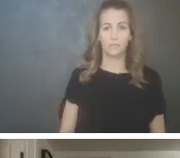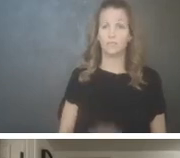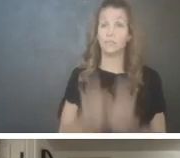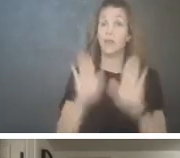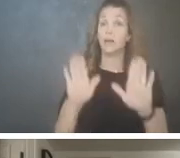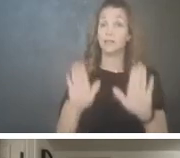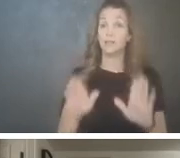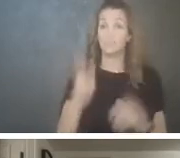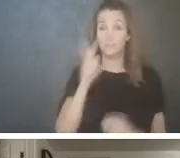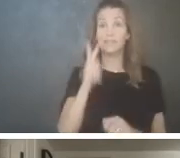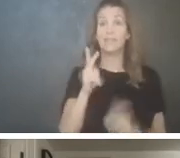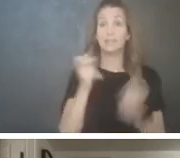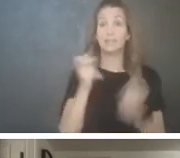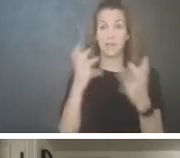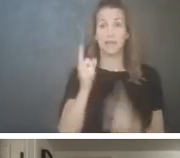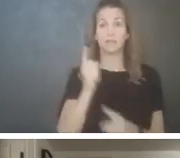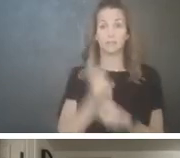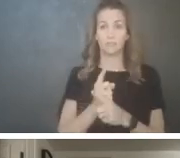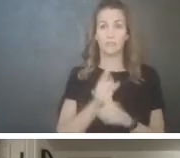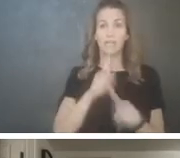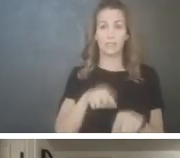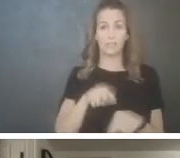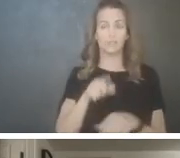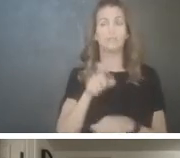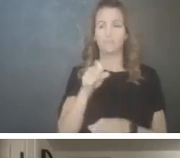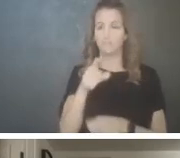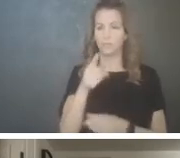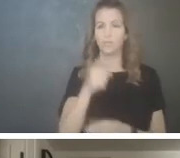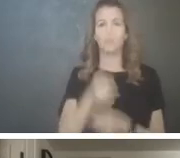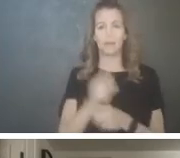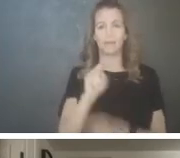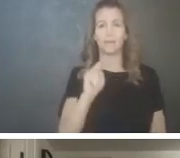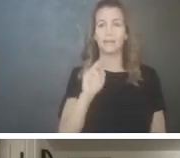Awesome. I'm seeing so many correct answers. Yes, you're right. The correct answer is the Nile.